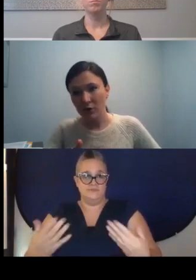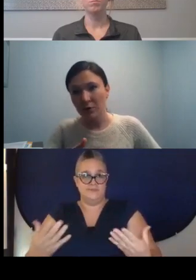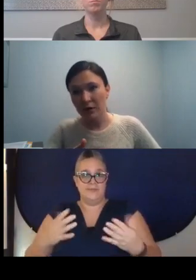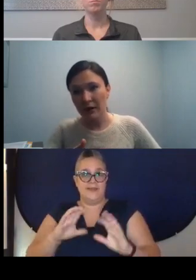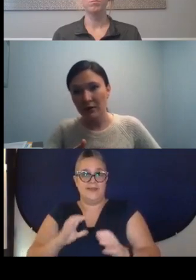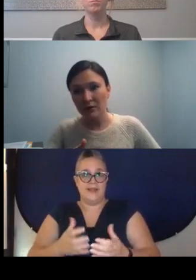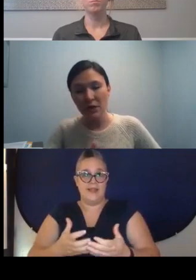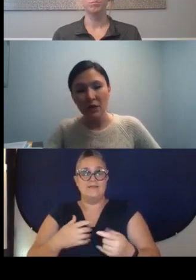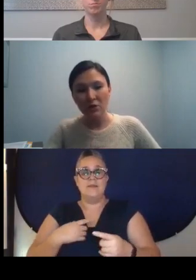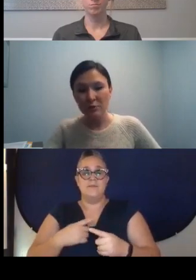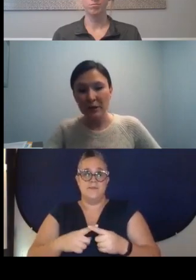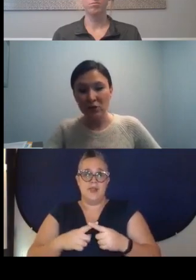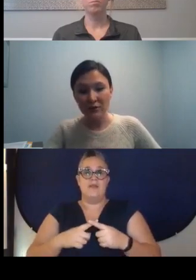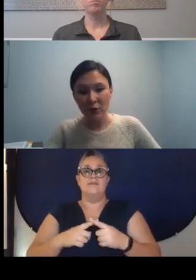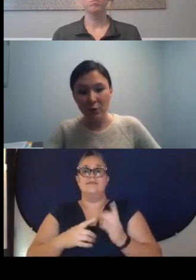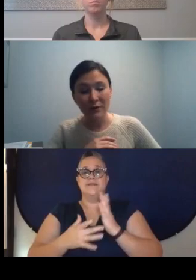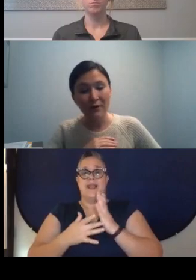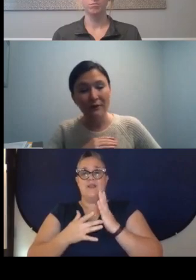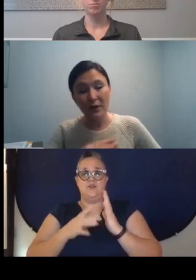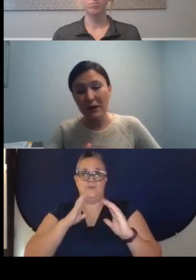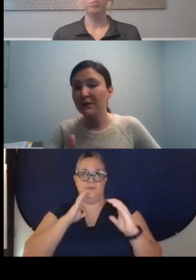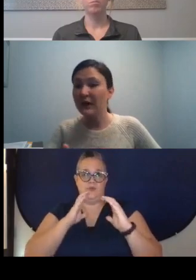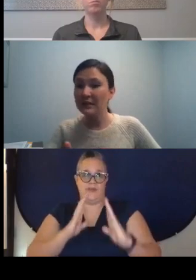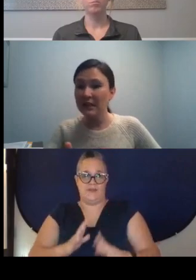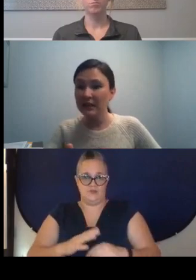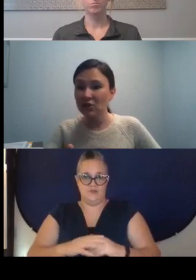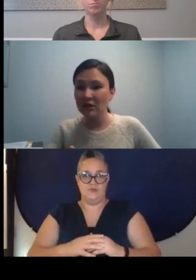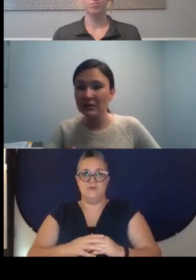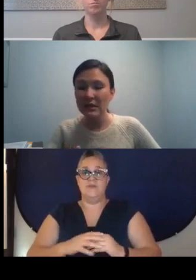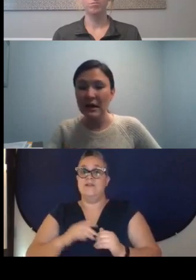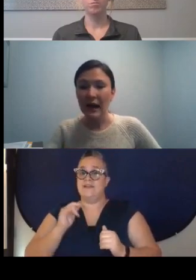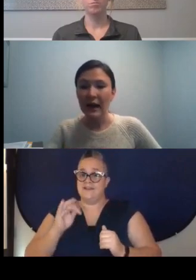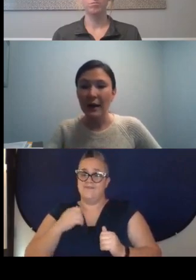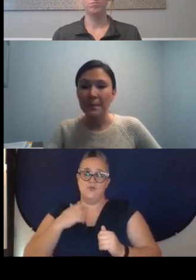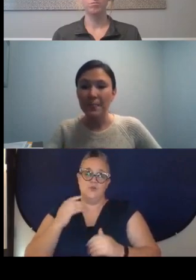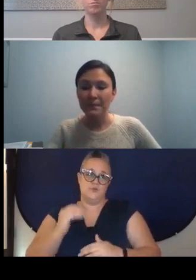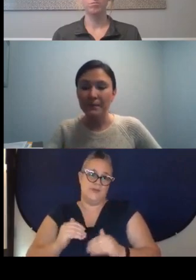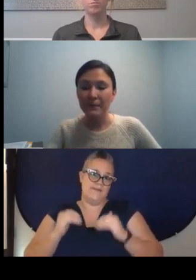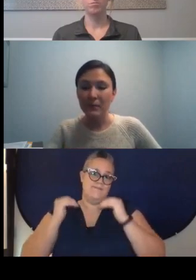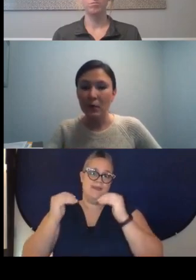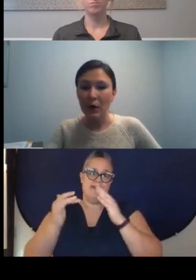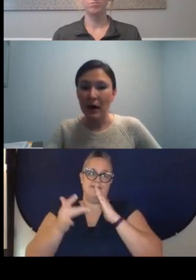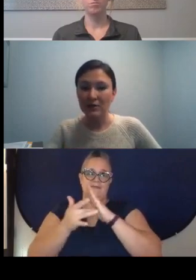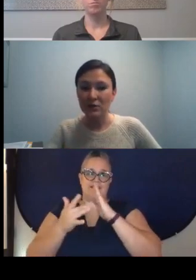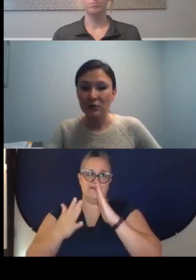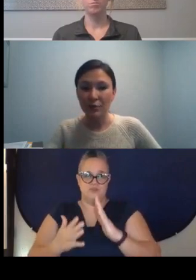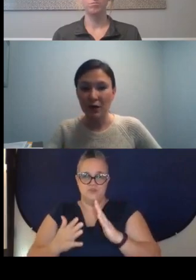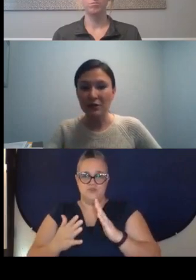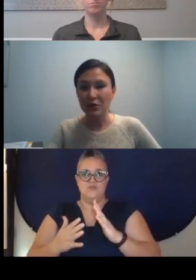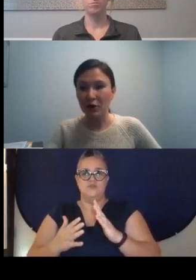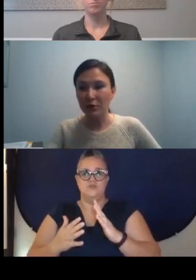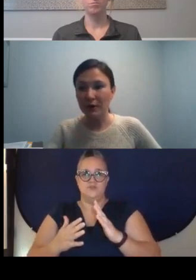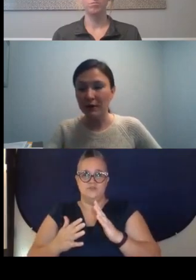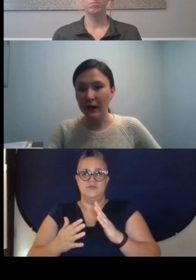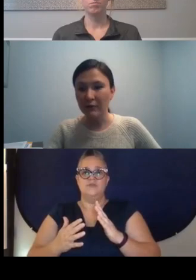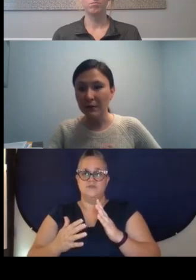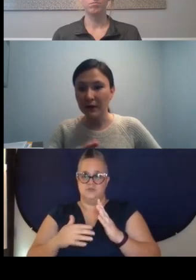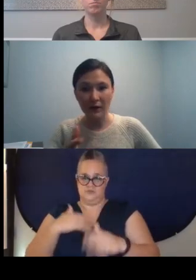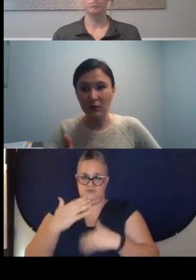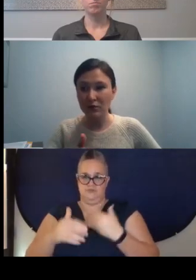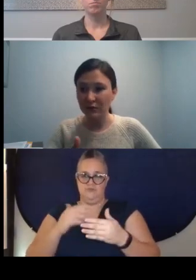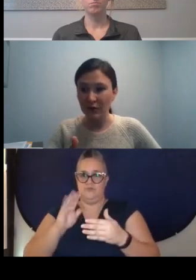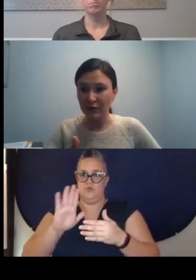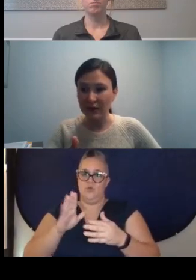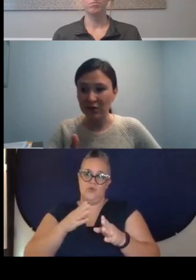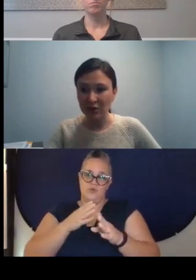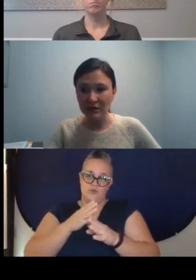as technical communicators. So especially if you're one of our very advanced technicians, as you progress in your career, kind of